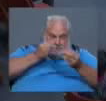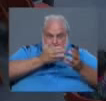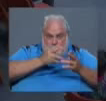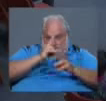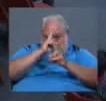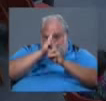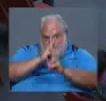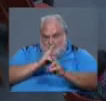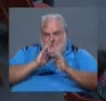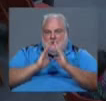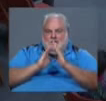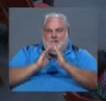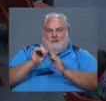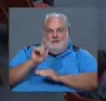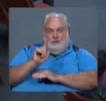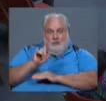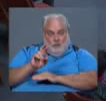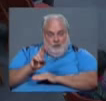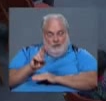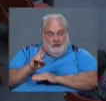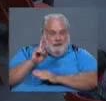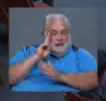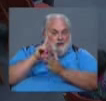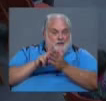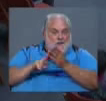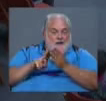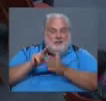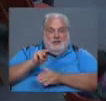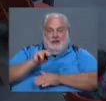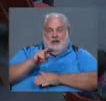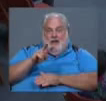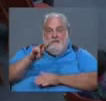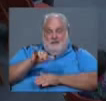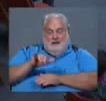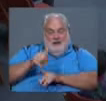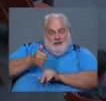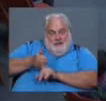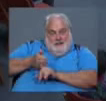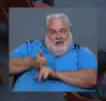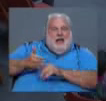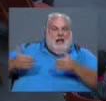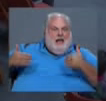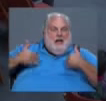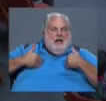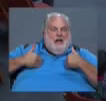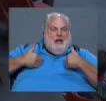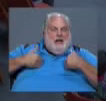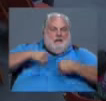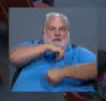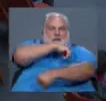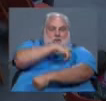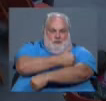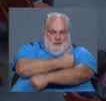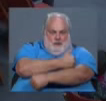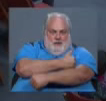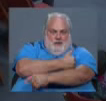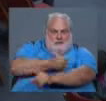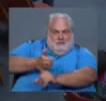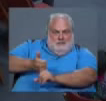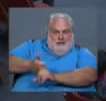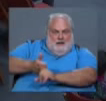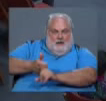of the city that as the Secretary of the Navy, he had the exclusive prerogative to name